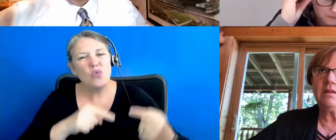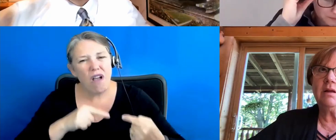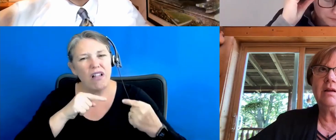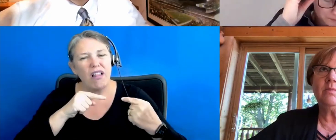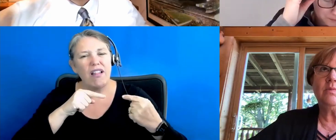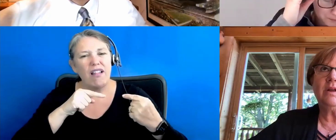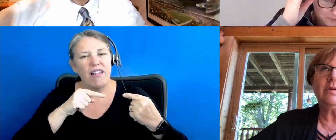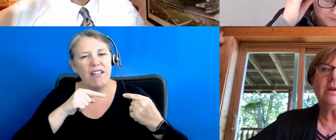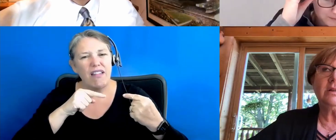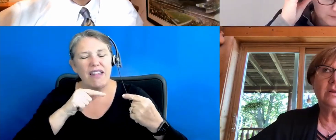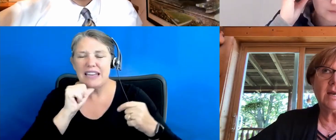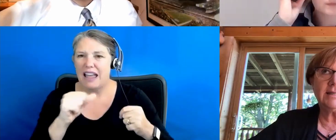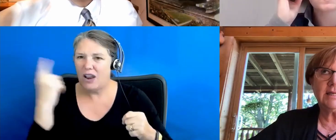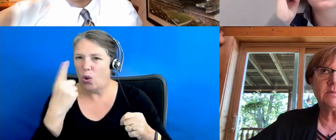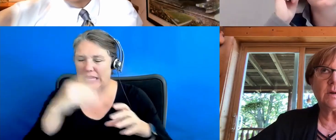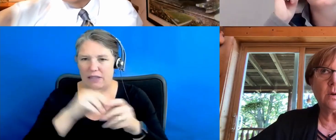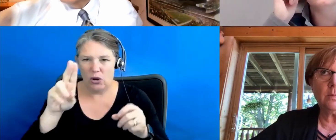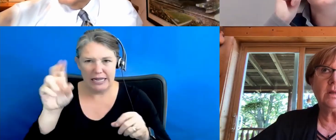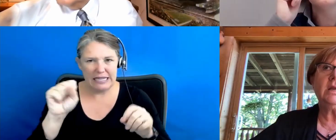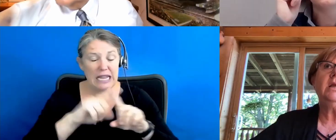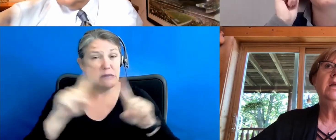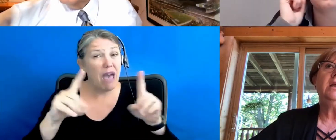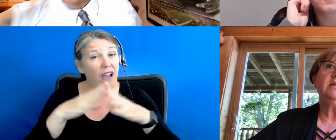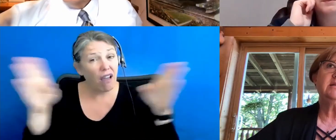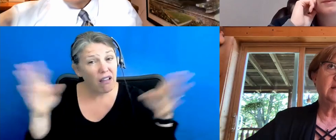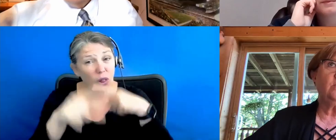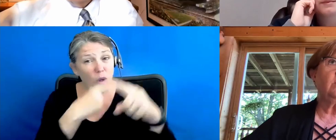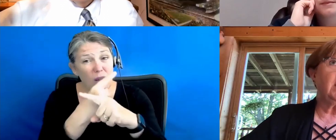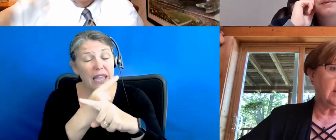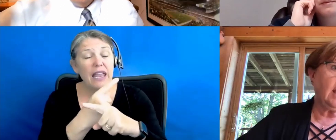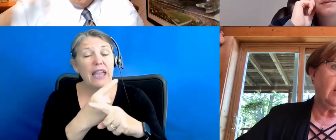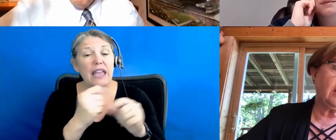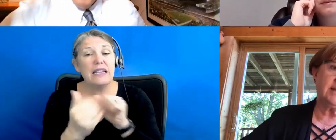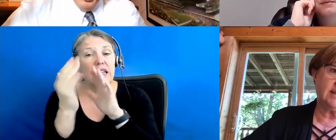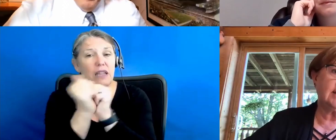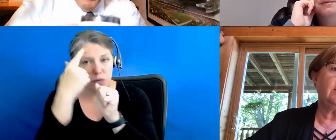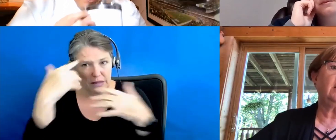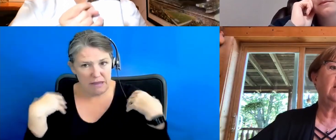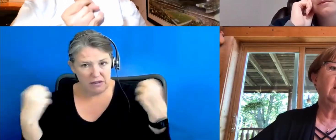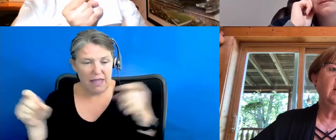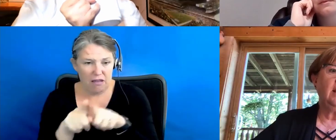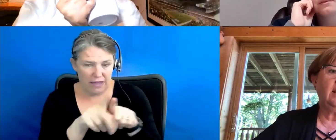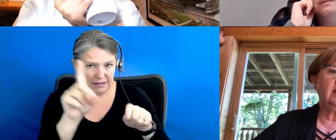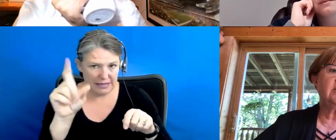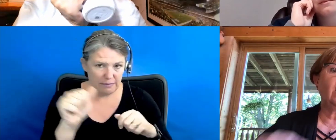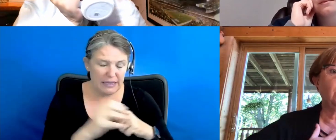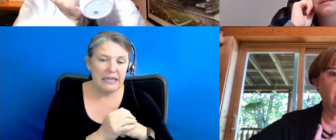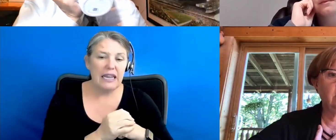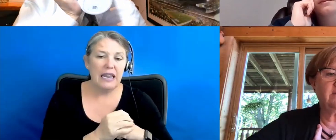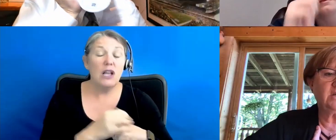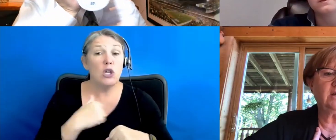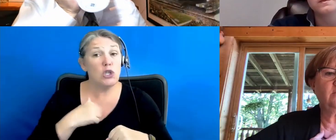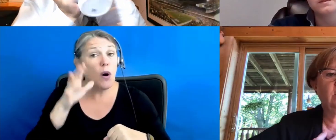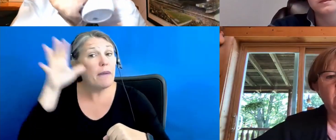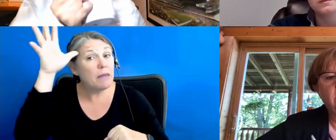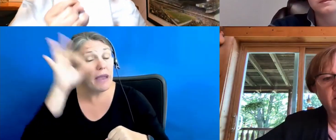with, not only in the United States, but globally, is dealing with mental health as a disability. And so I'm the parent